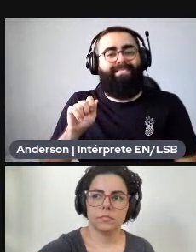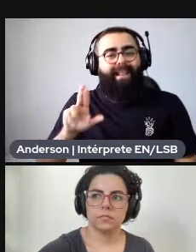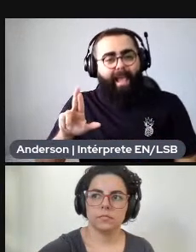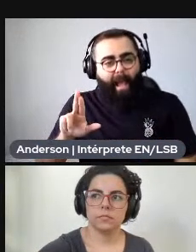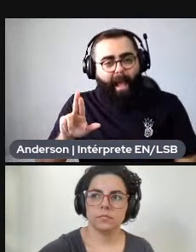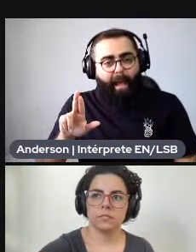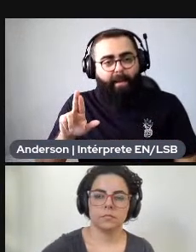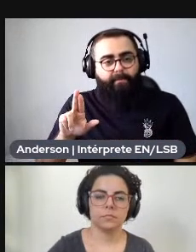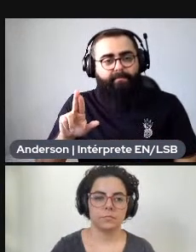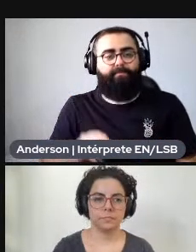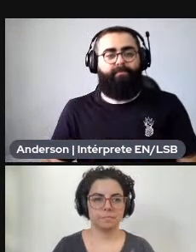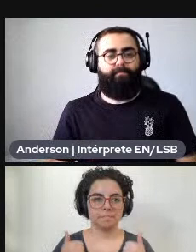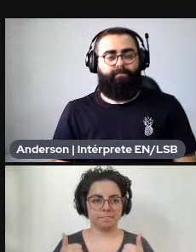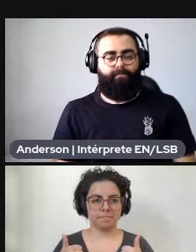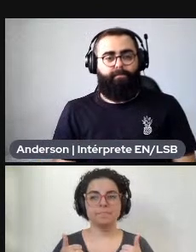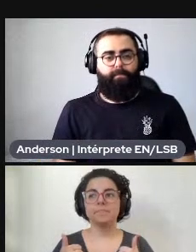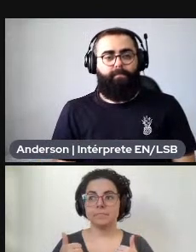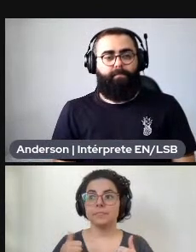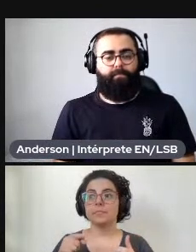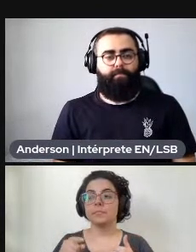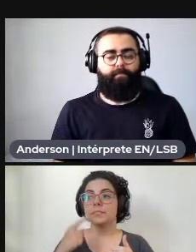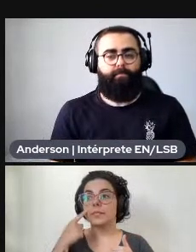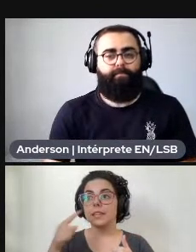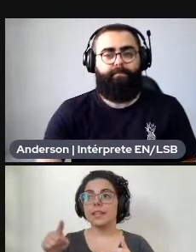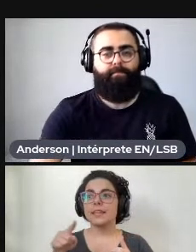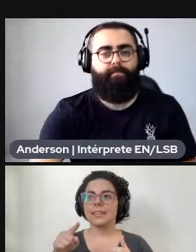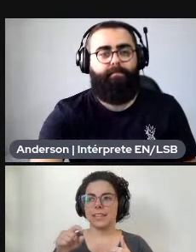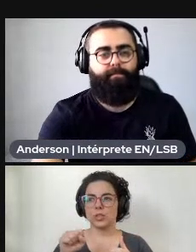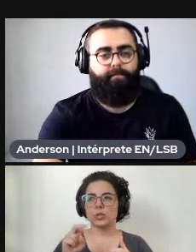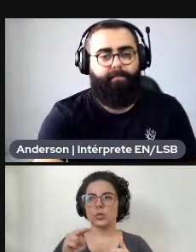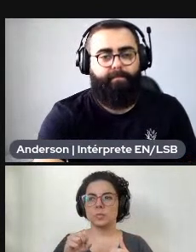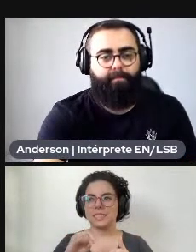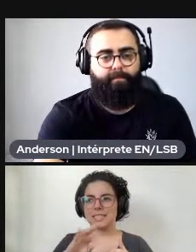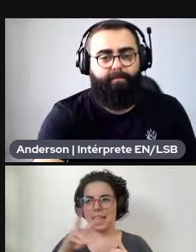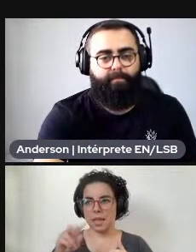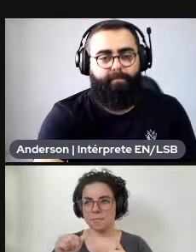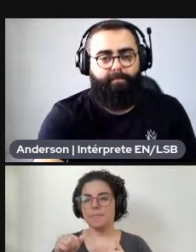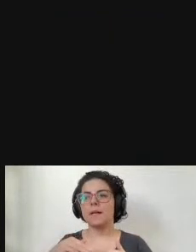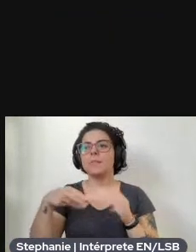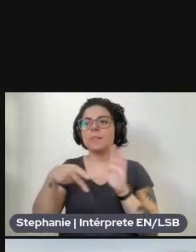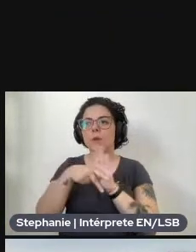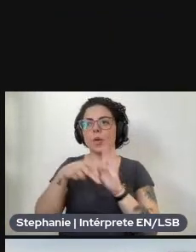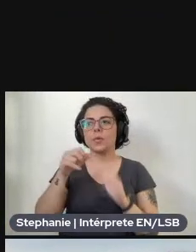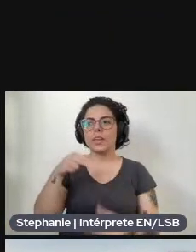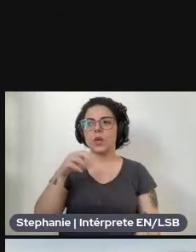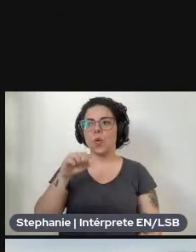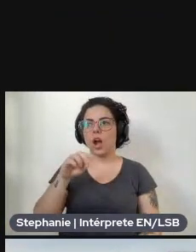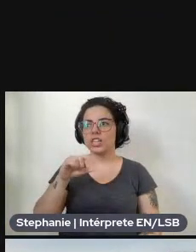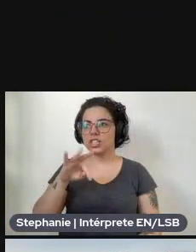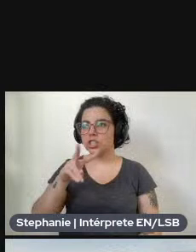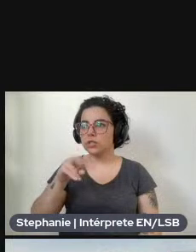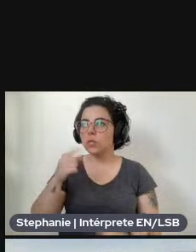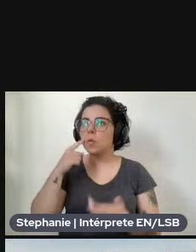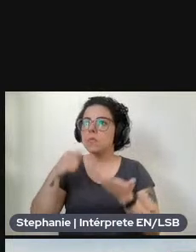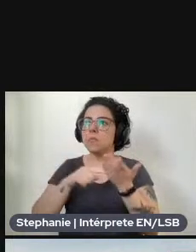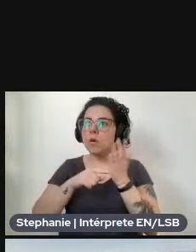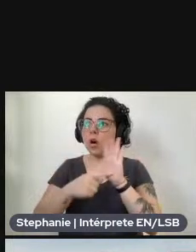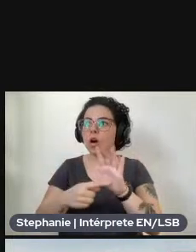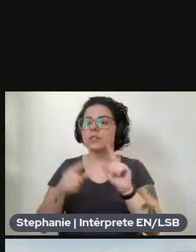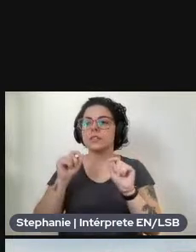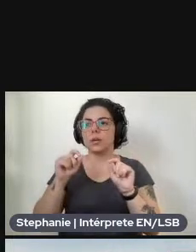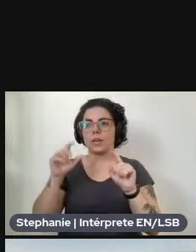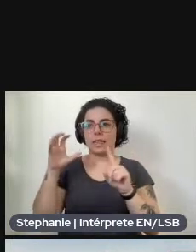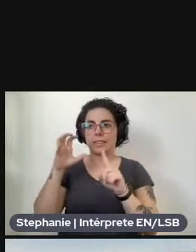draw subschema confirms previous tendencies observed in the literature. So, with respect to the importance